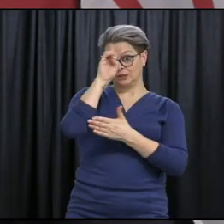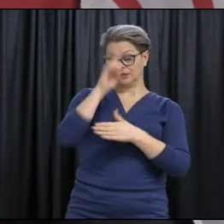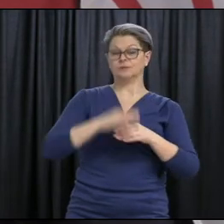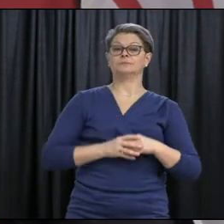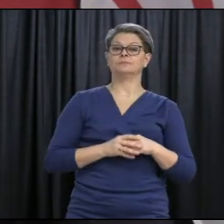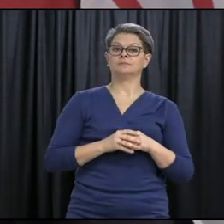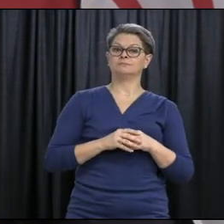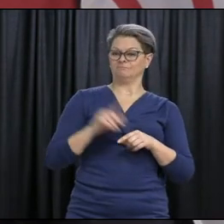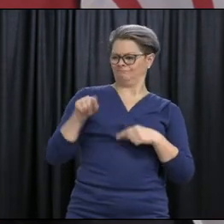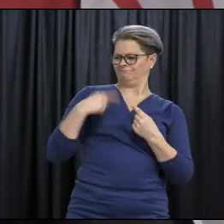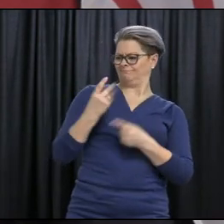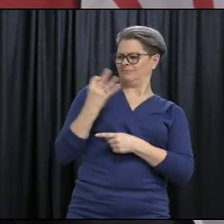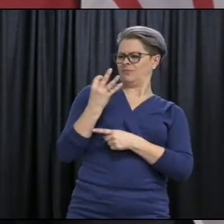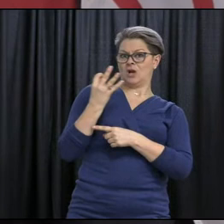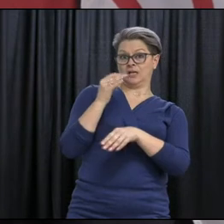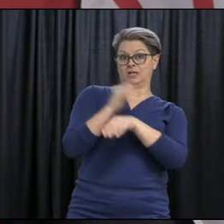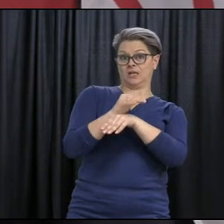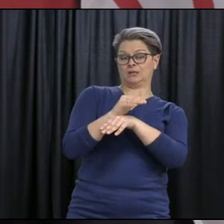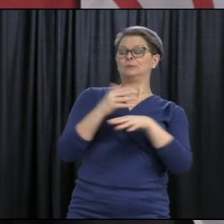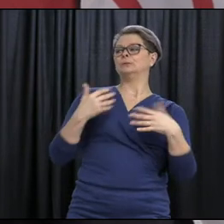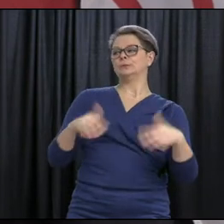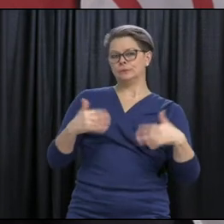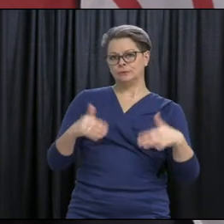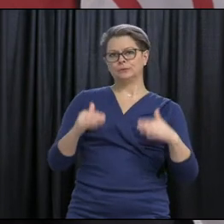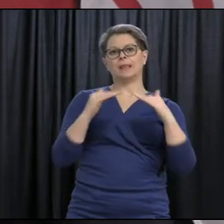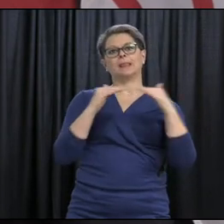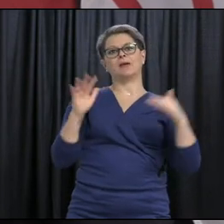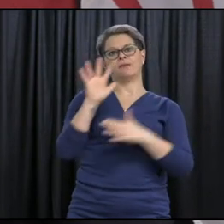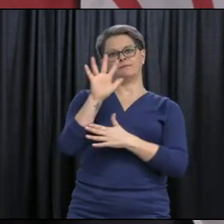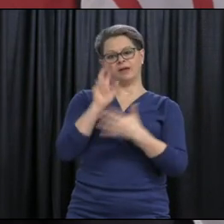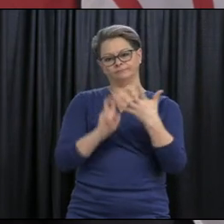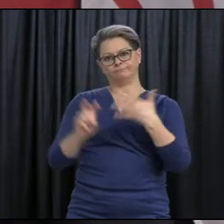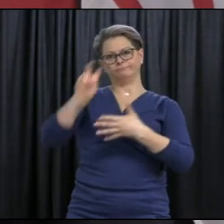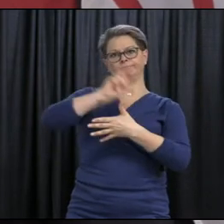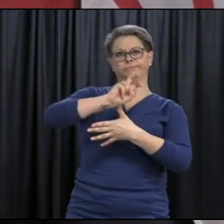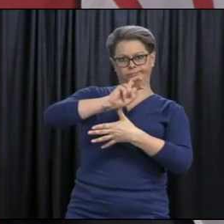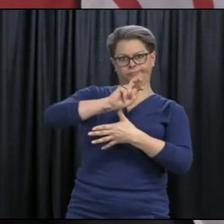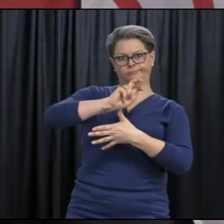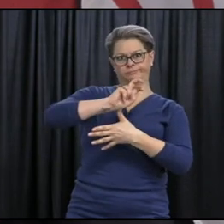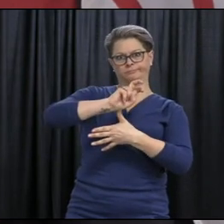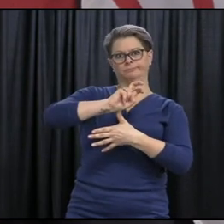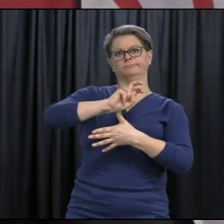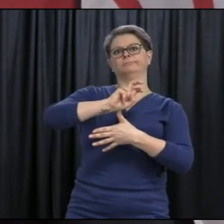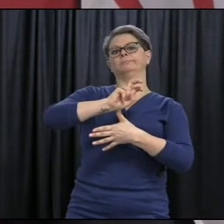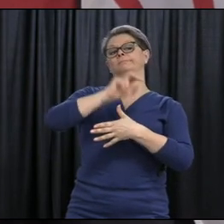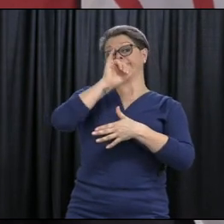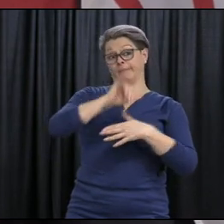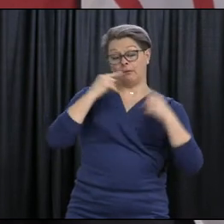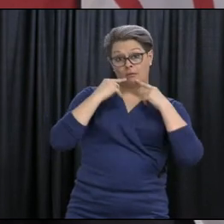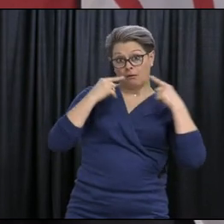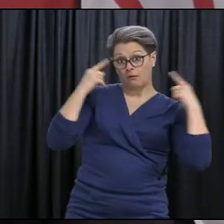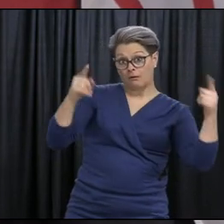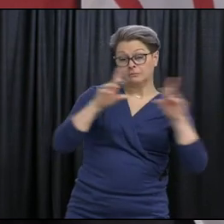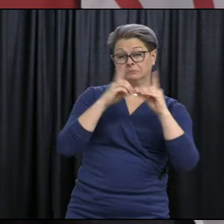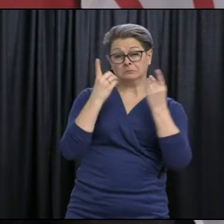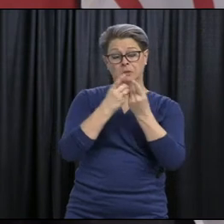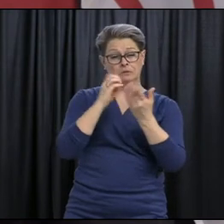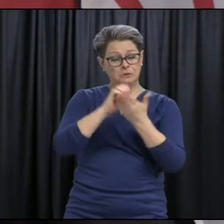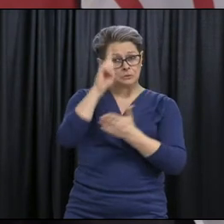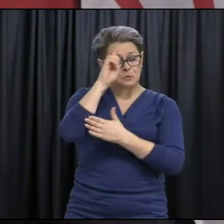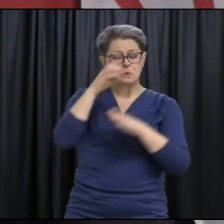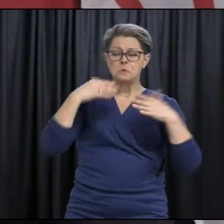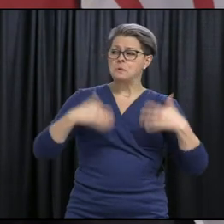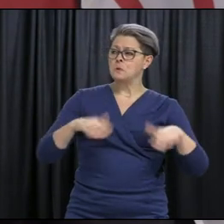Since Friday night, when news of Alert Level 5 was announced, the Department of Education has been working